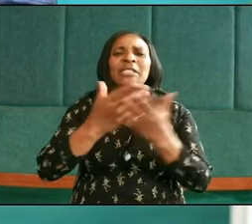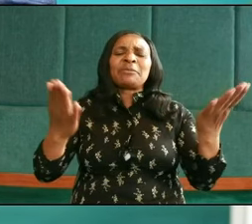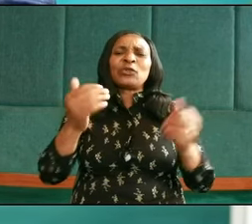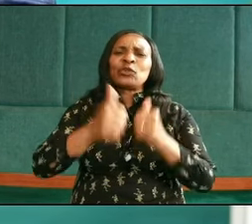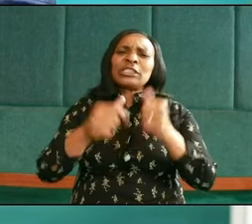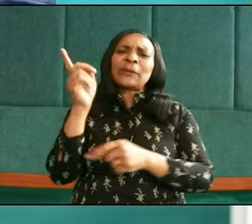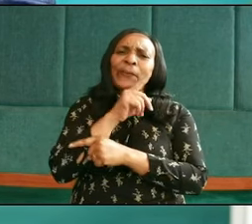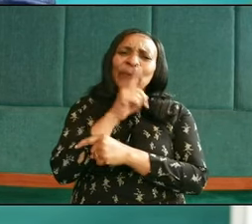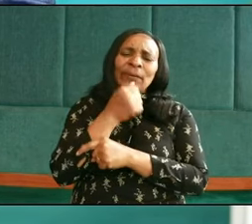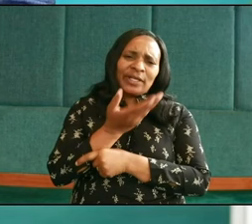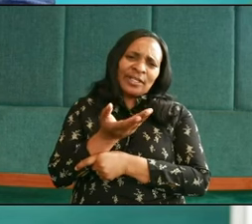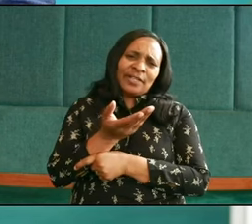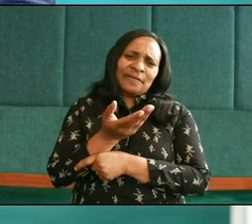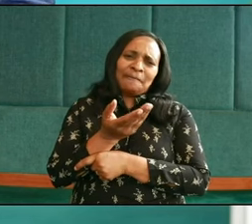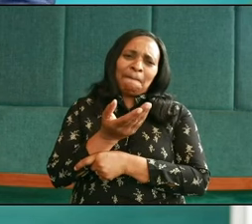hot.